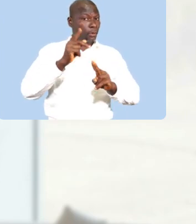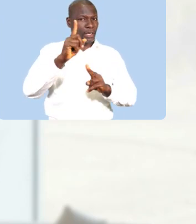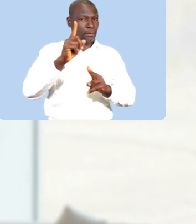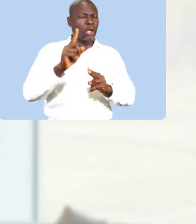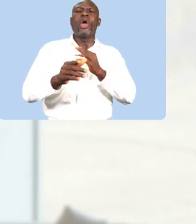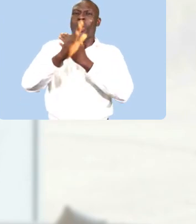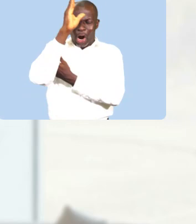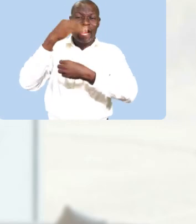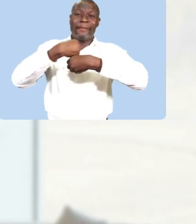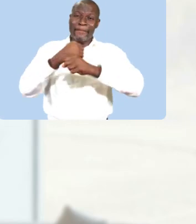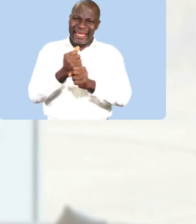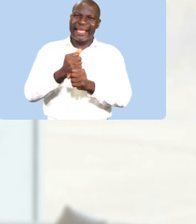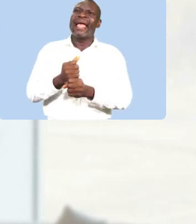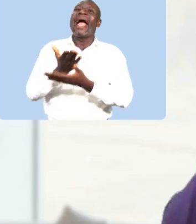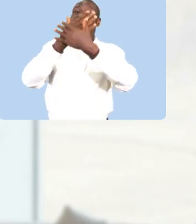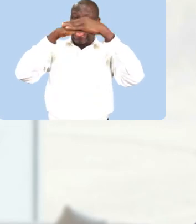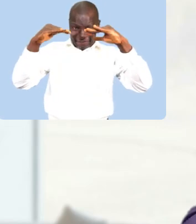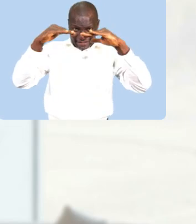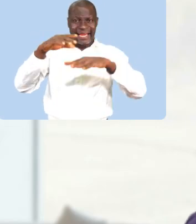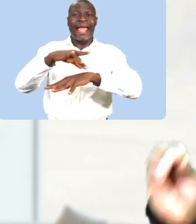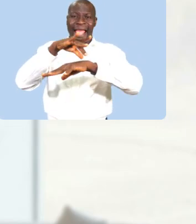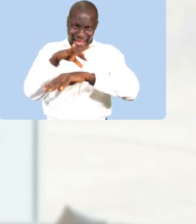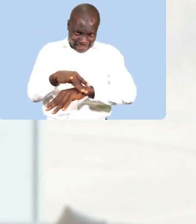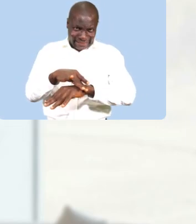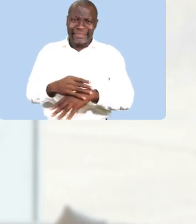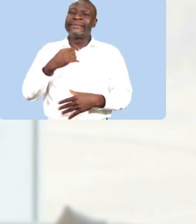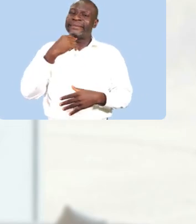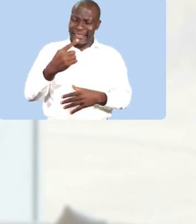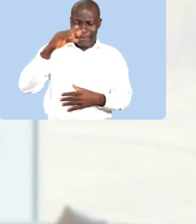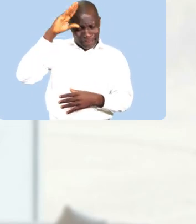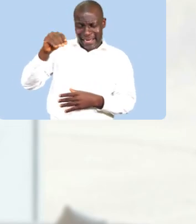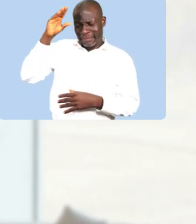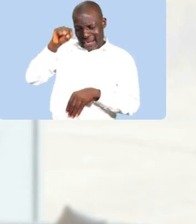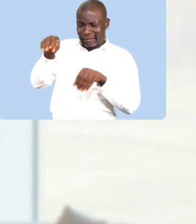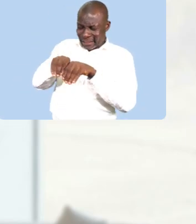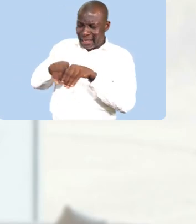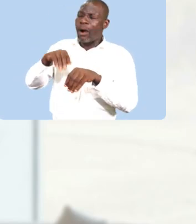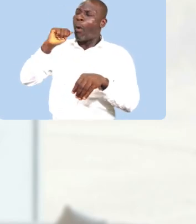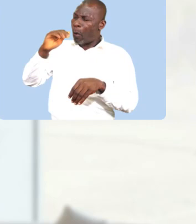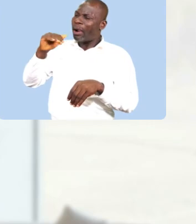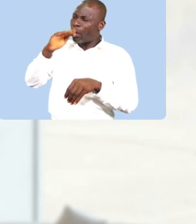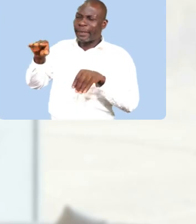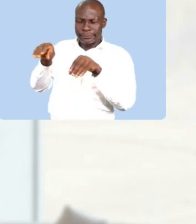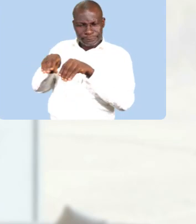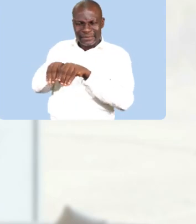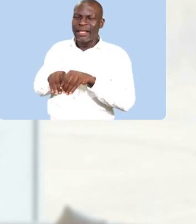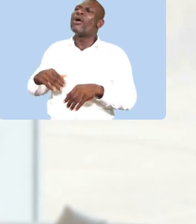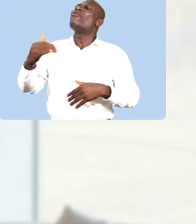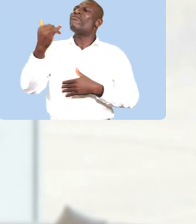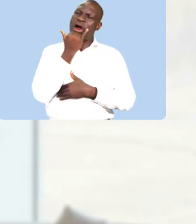no so bo na sa ase no say se oba no oba beda so oba ma no oba ma beda no eye